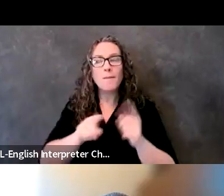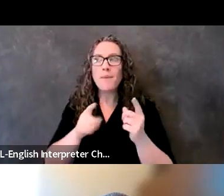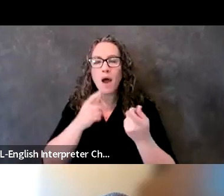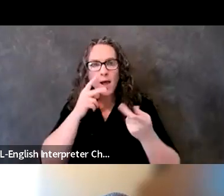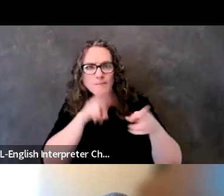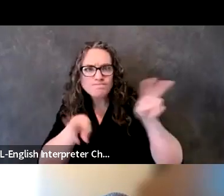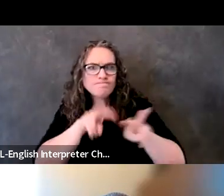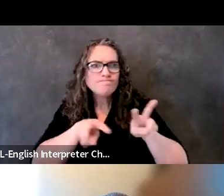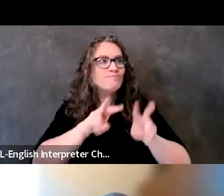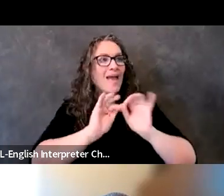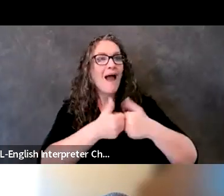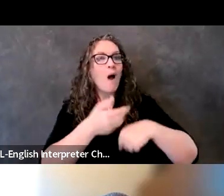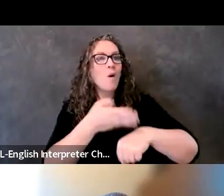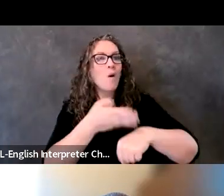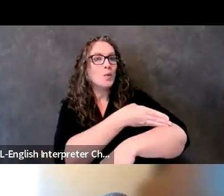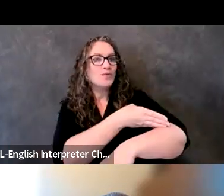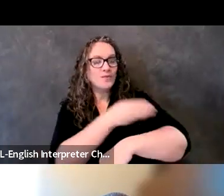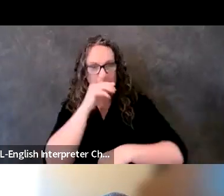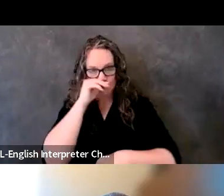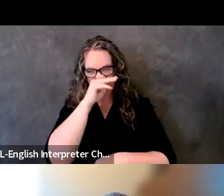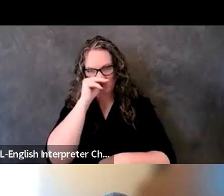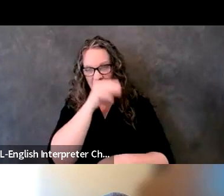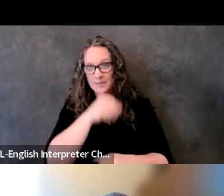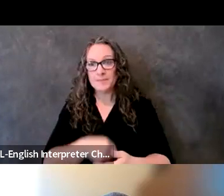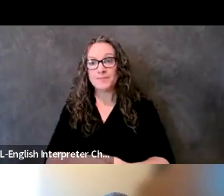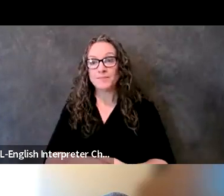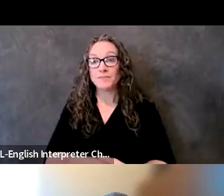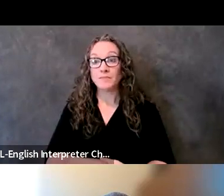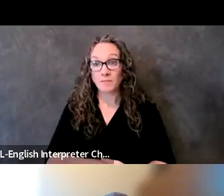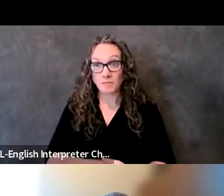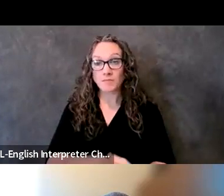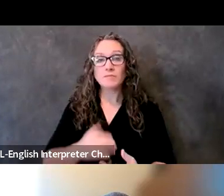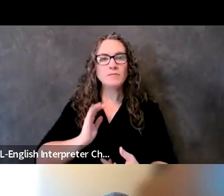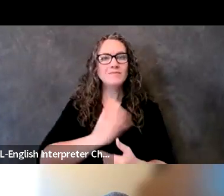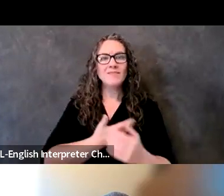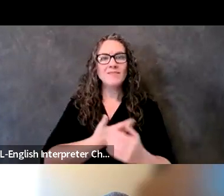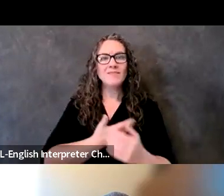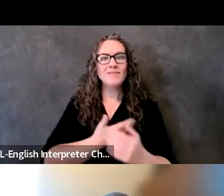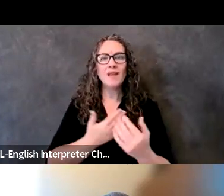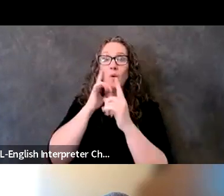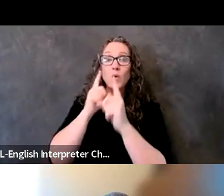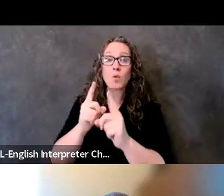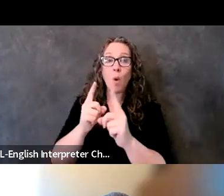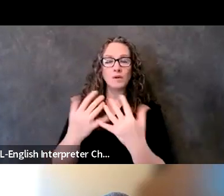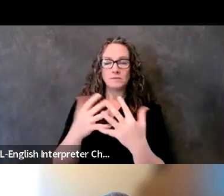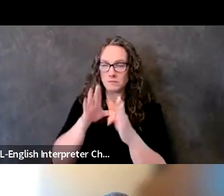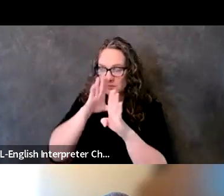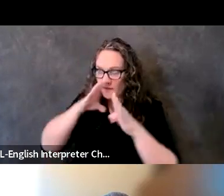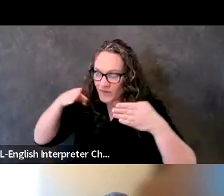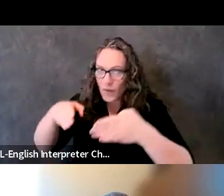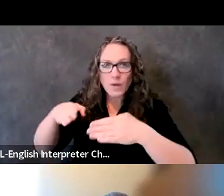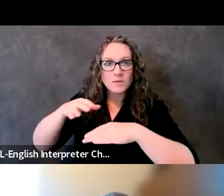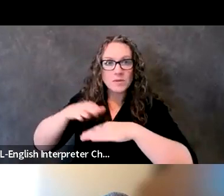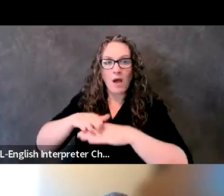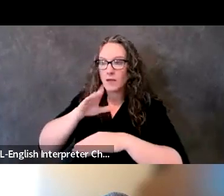shelters better. And so we've really tried to put a strong focus on that on the